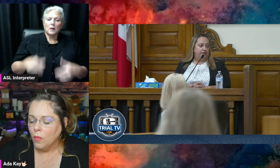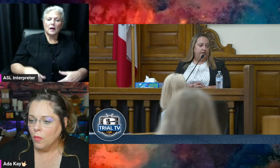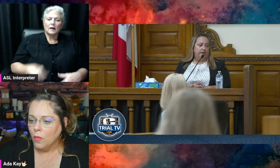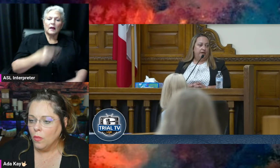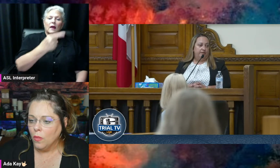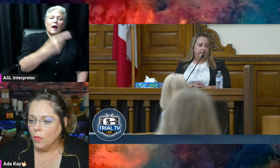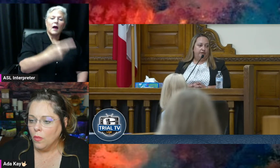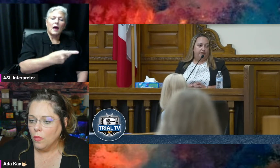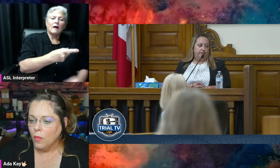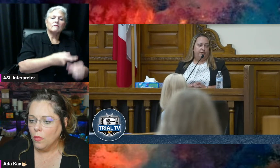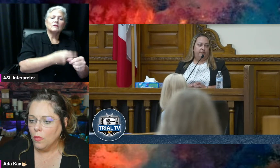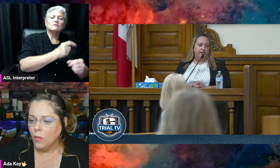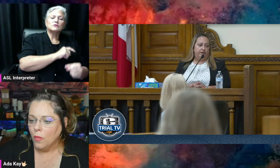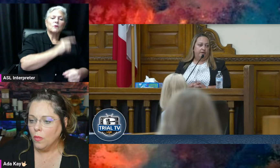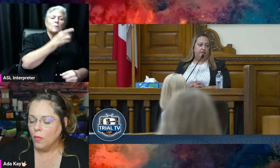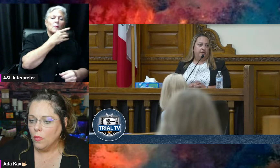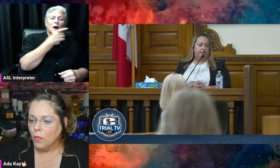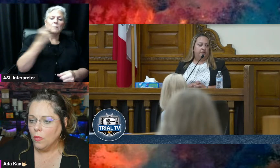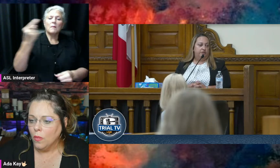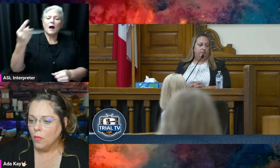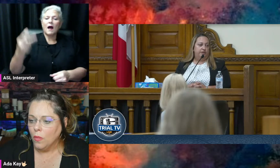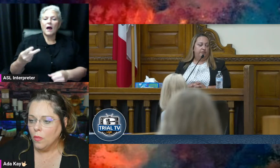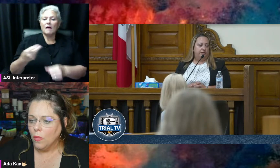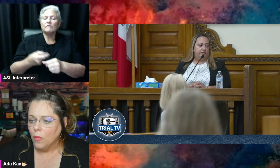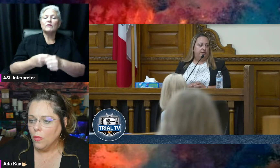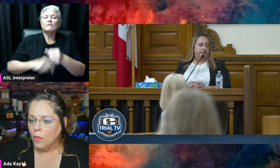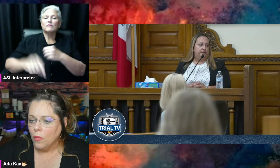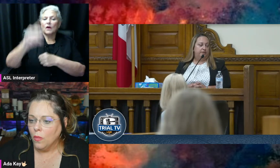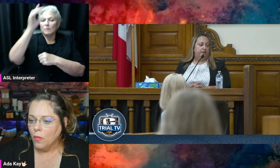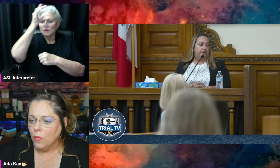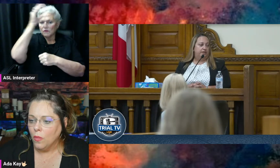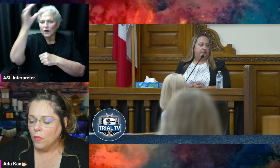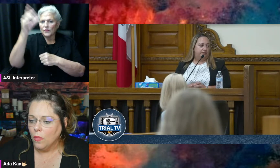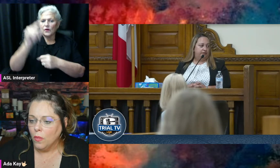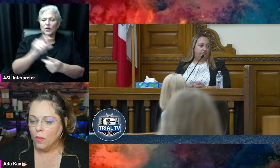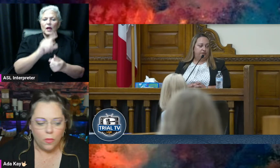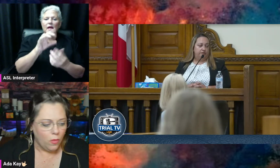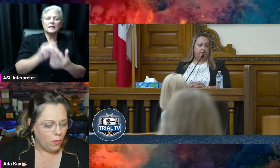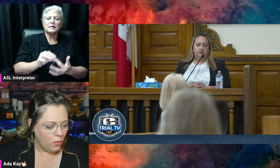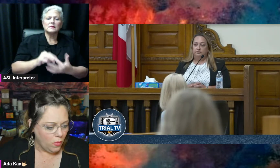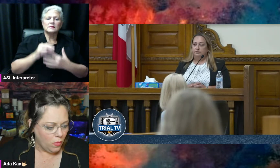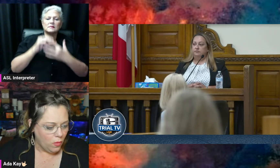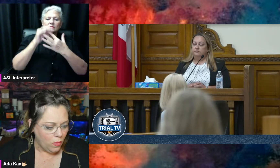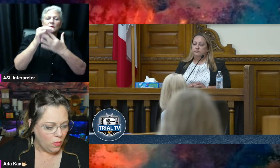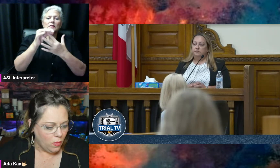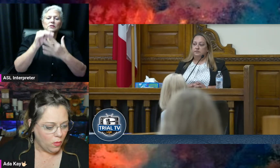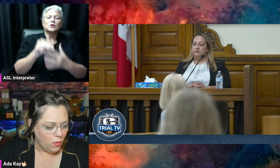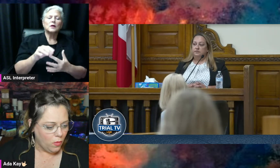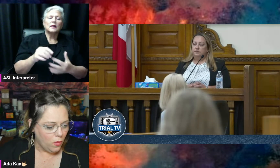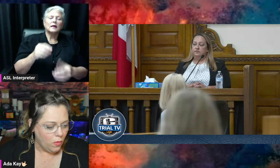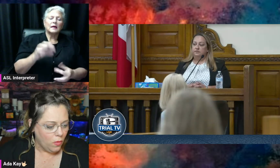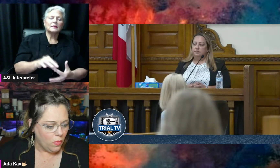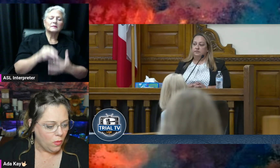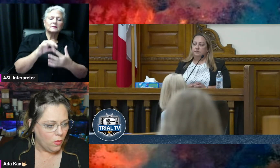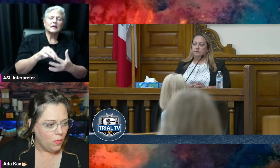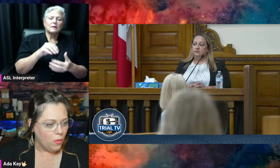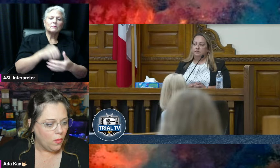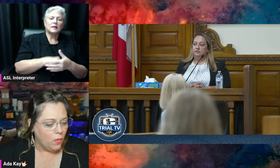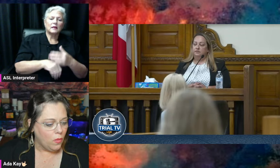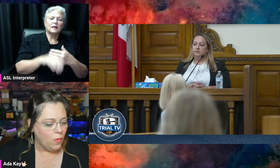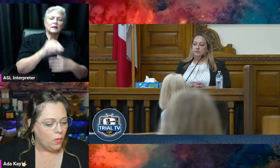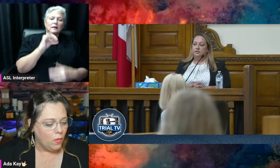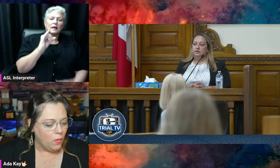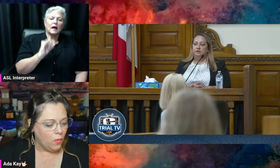your mother, half your DNA from your father, and it is shown to be unique except in the case of identical twins. Where is